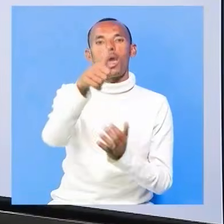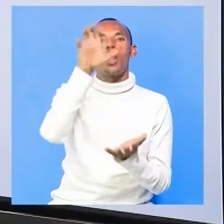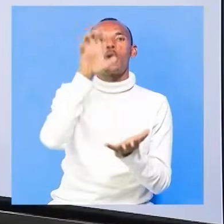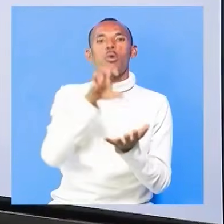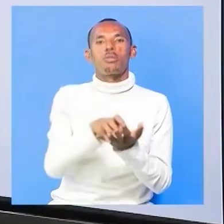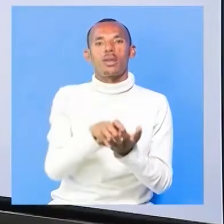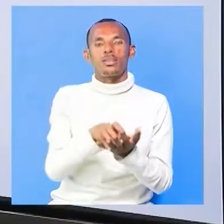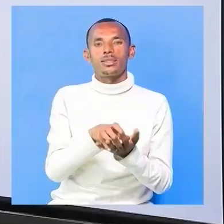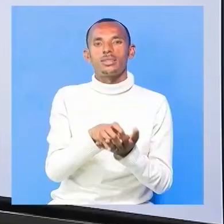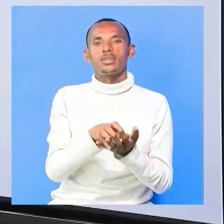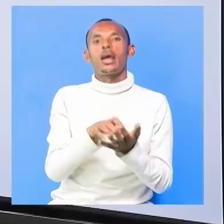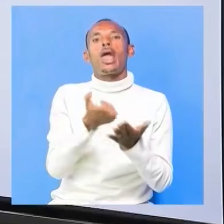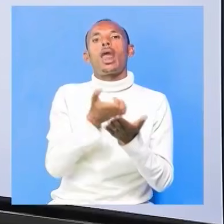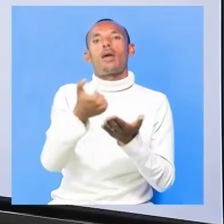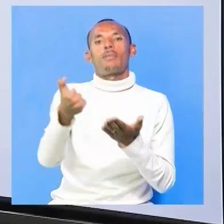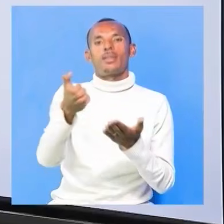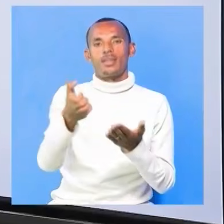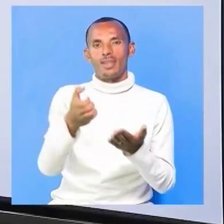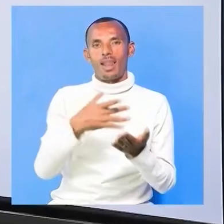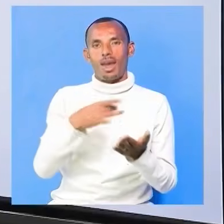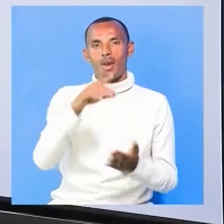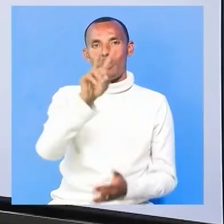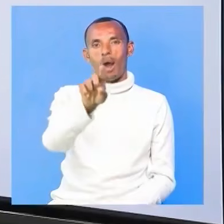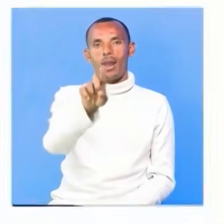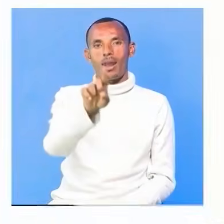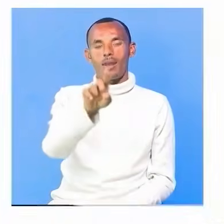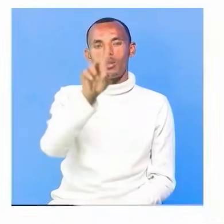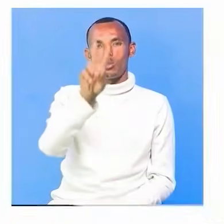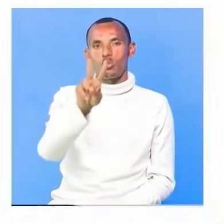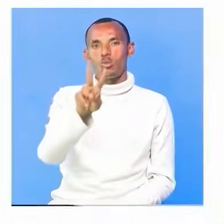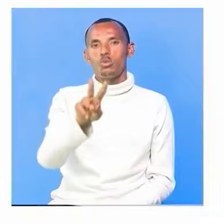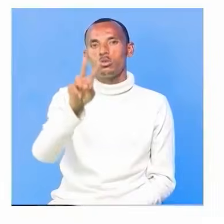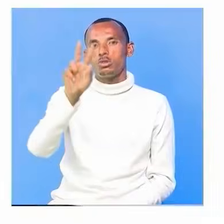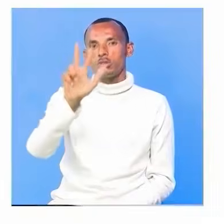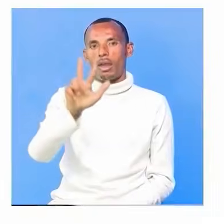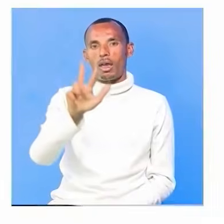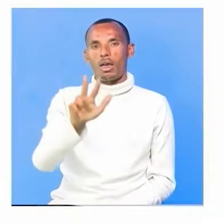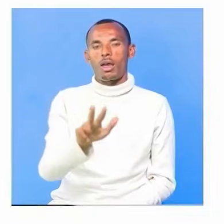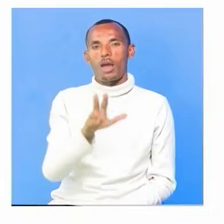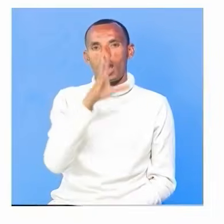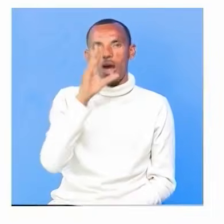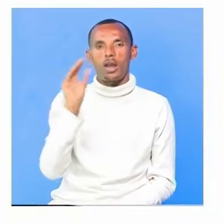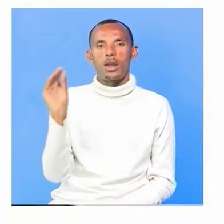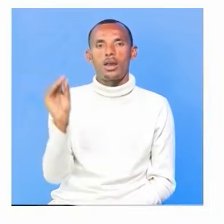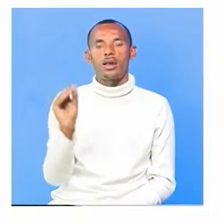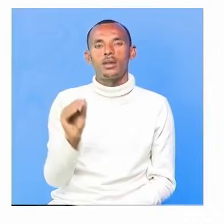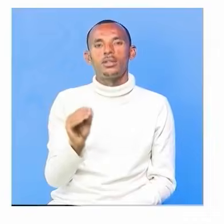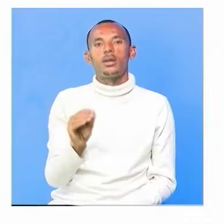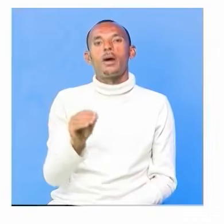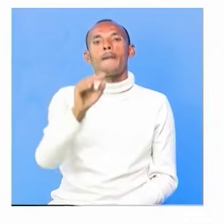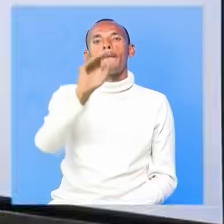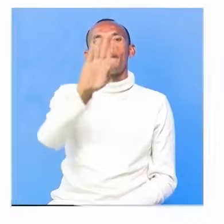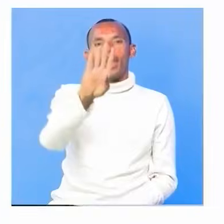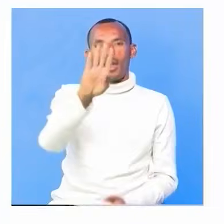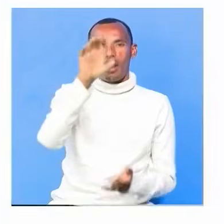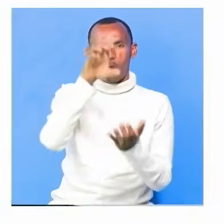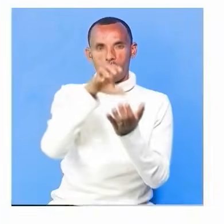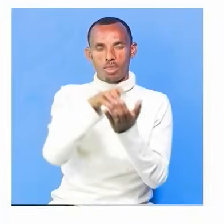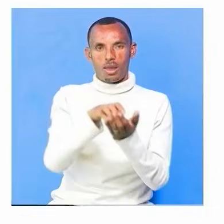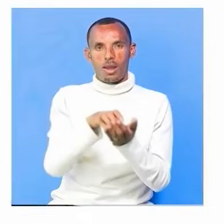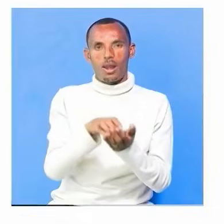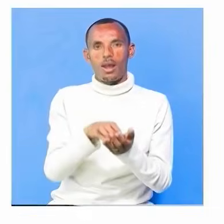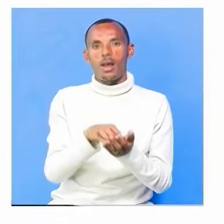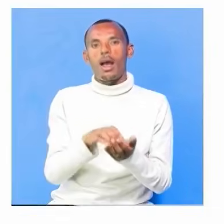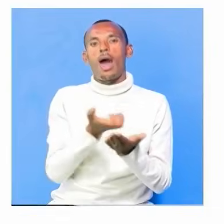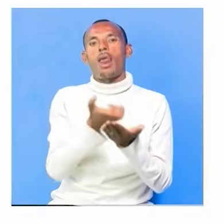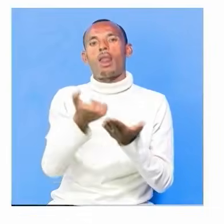contains a certain elements such as 1, 2, 3, and say set B contains